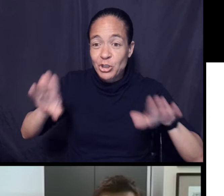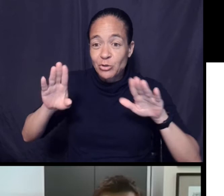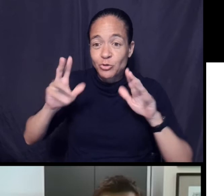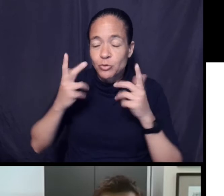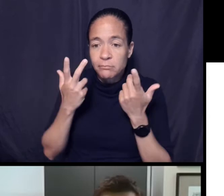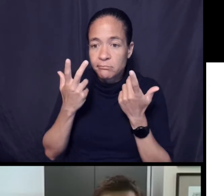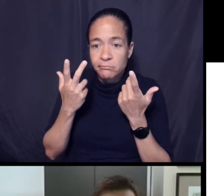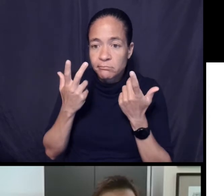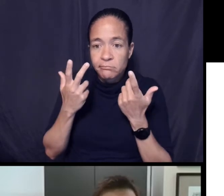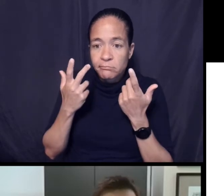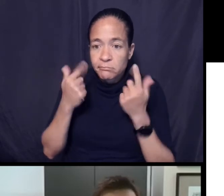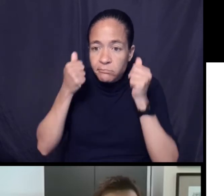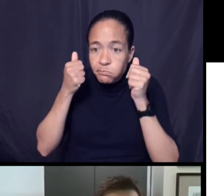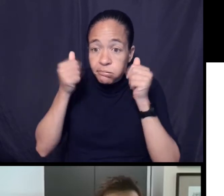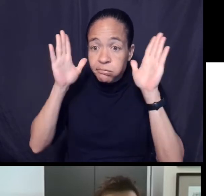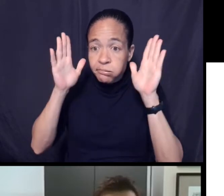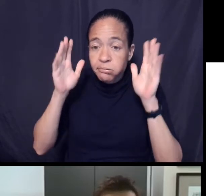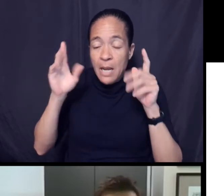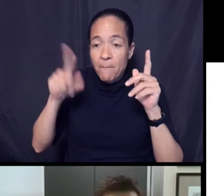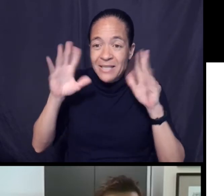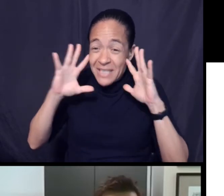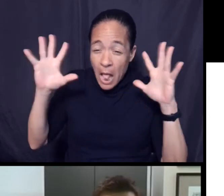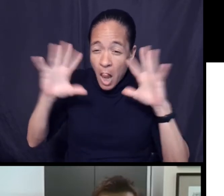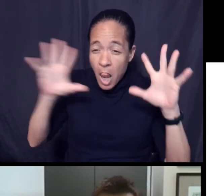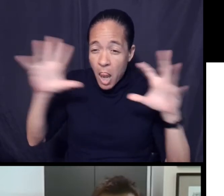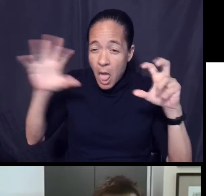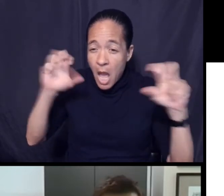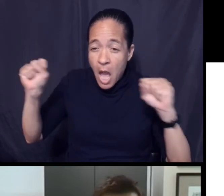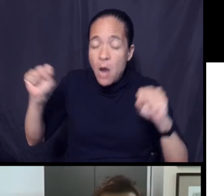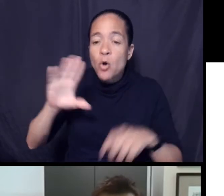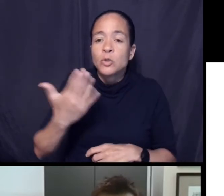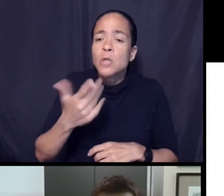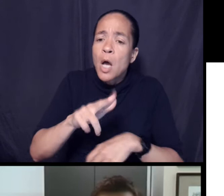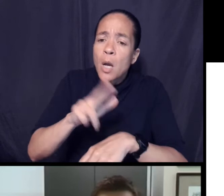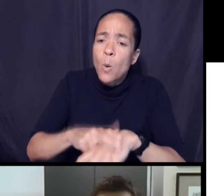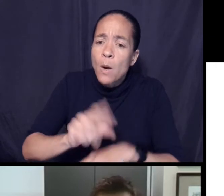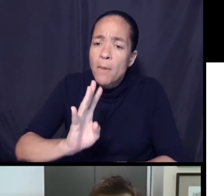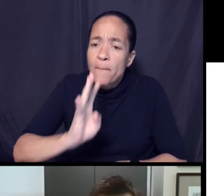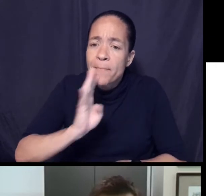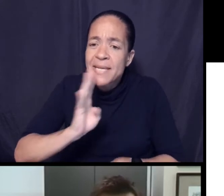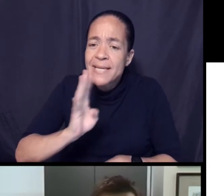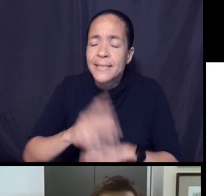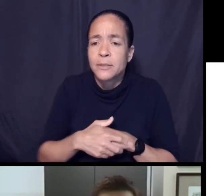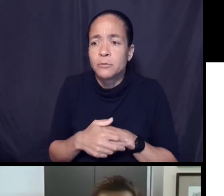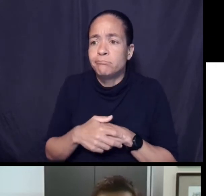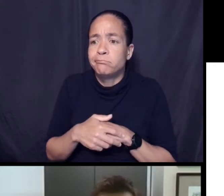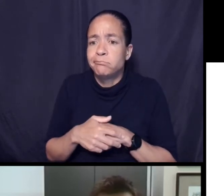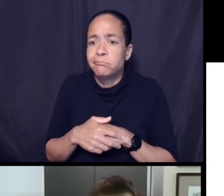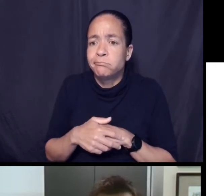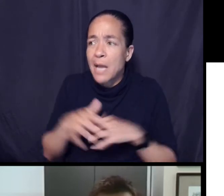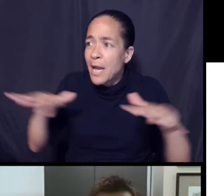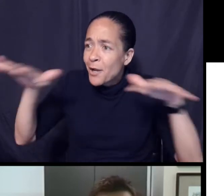that are that loud. So normal sounds of speech, nature, conversation, things